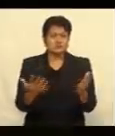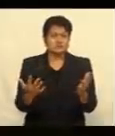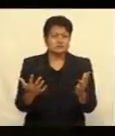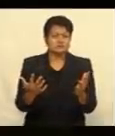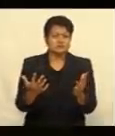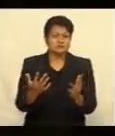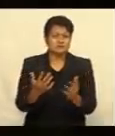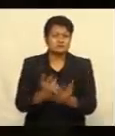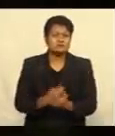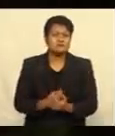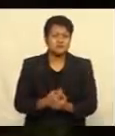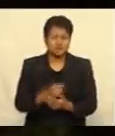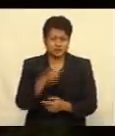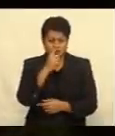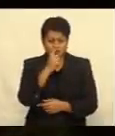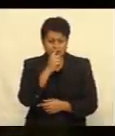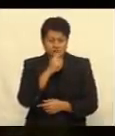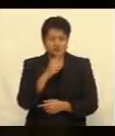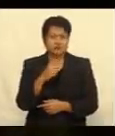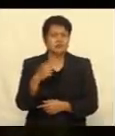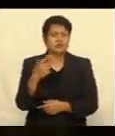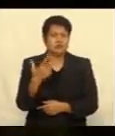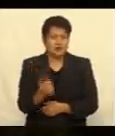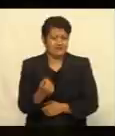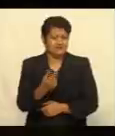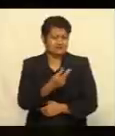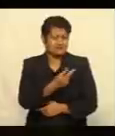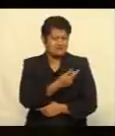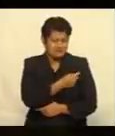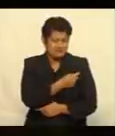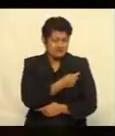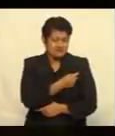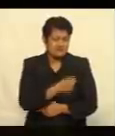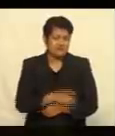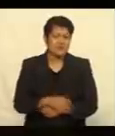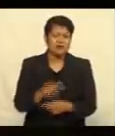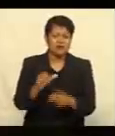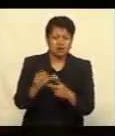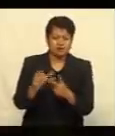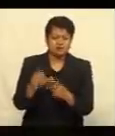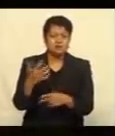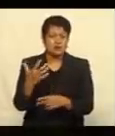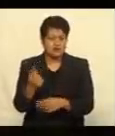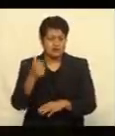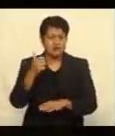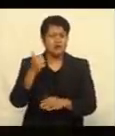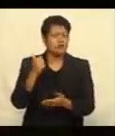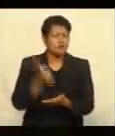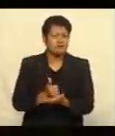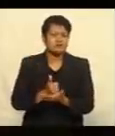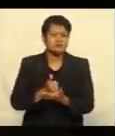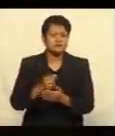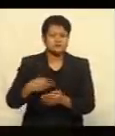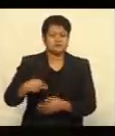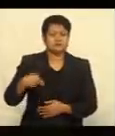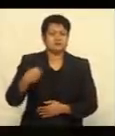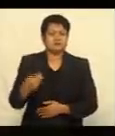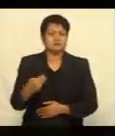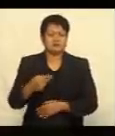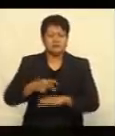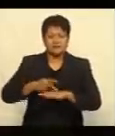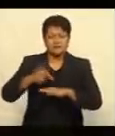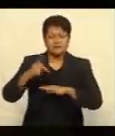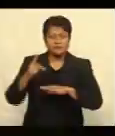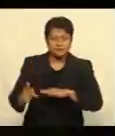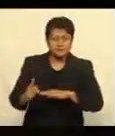will be prioritized for this vaccination phase. And also, Edwin, we have received confirmation from the ministry that the parliament session that was